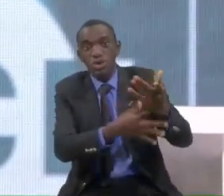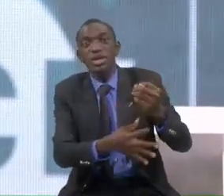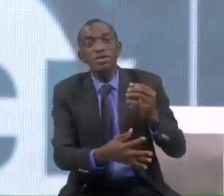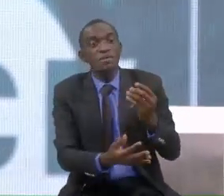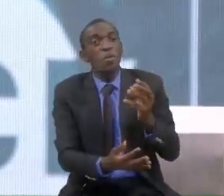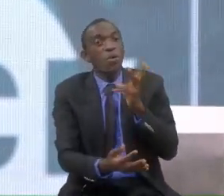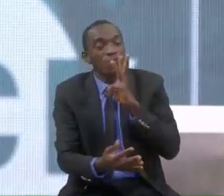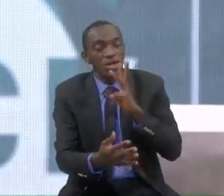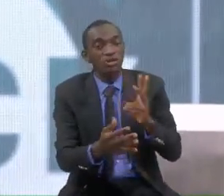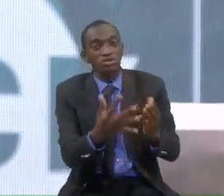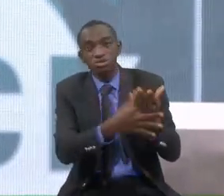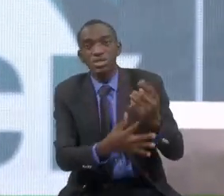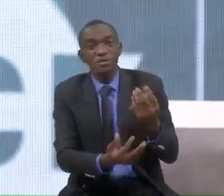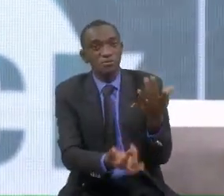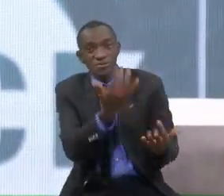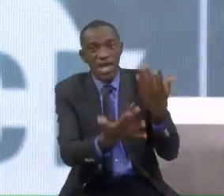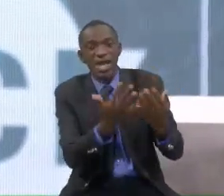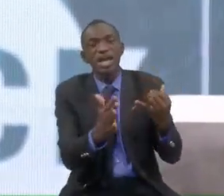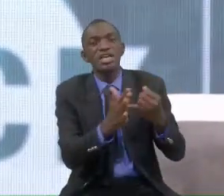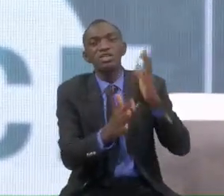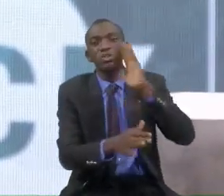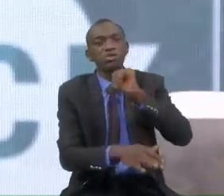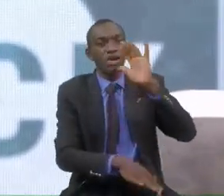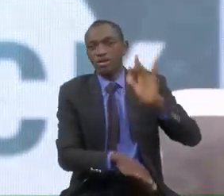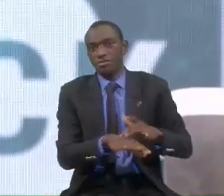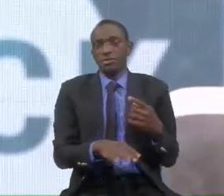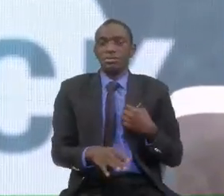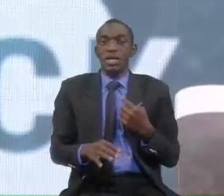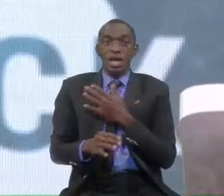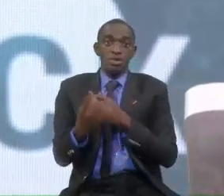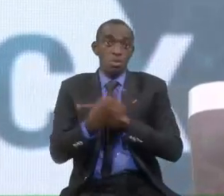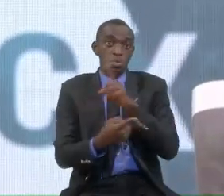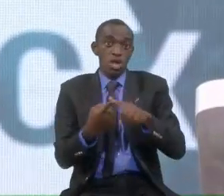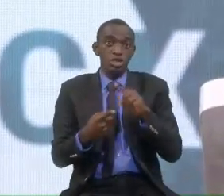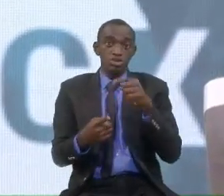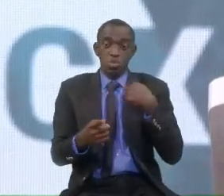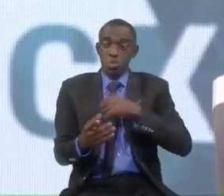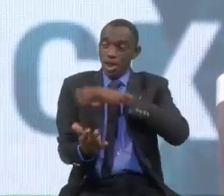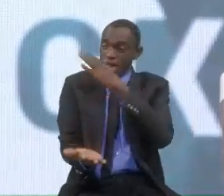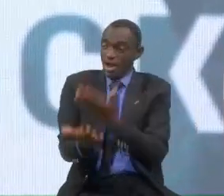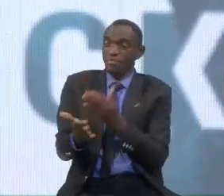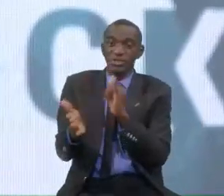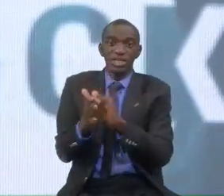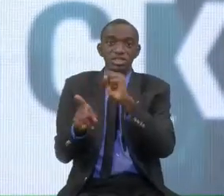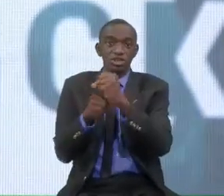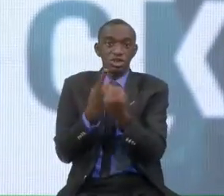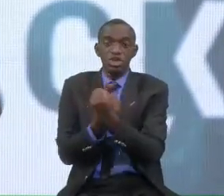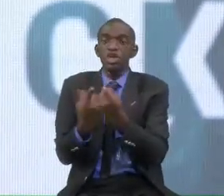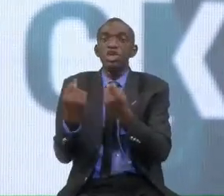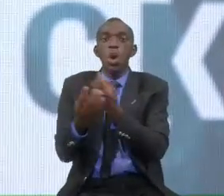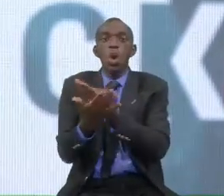we get to that situation, does the Holy Spirit nourish us, remind